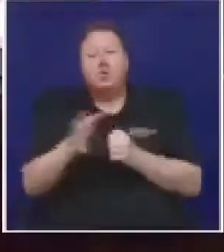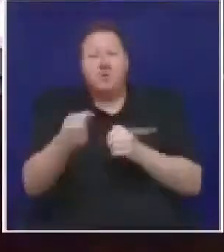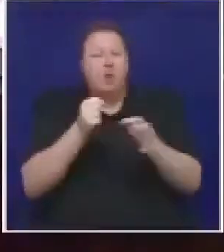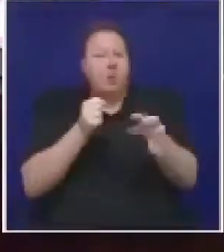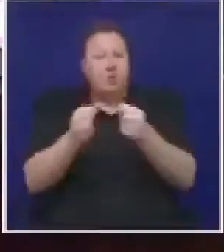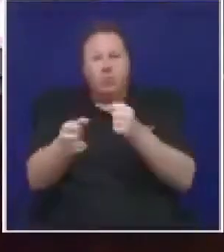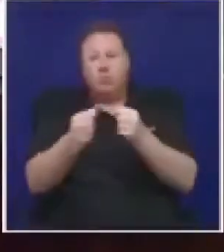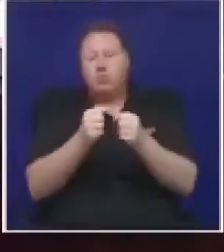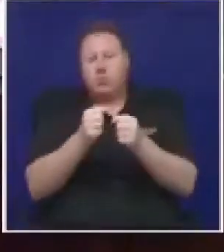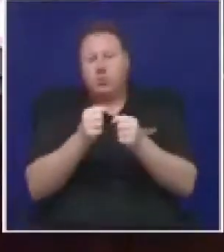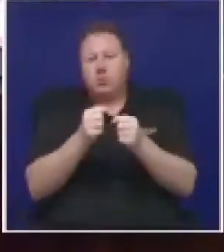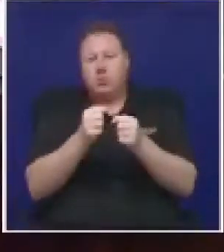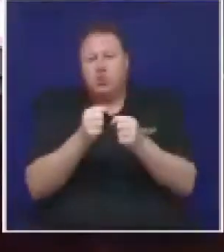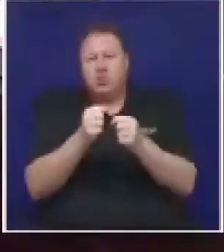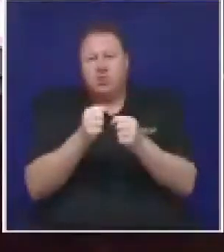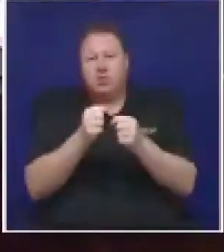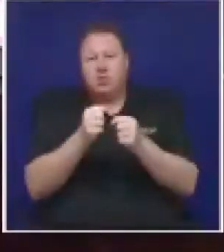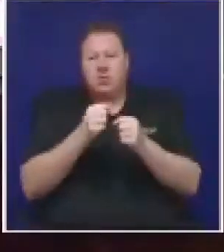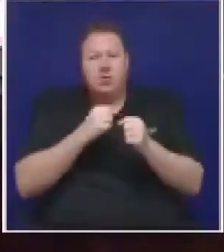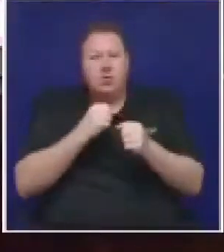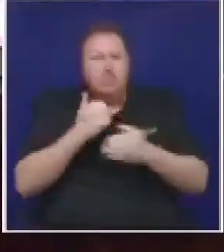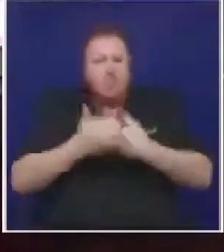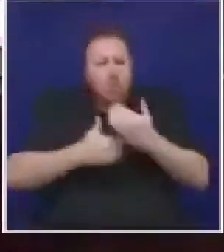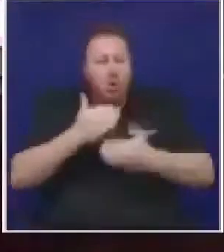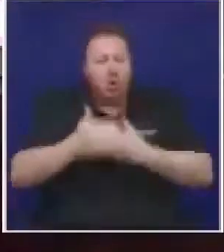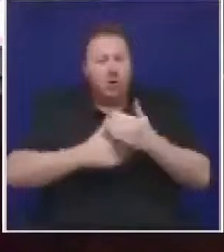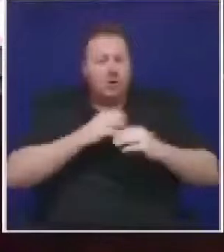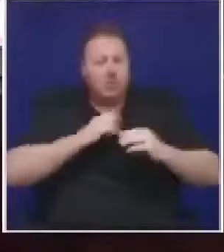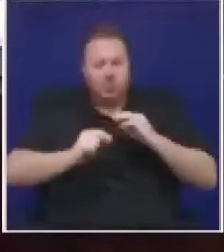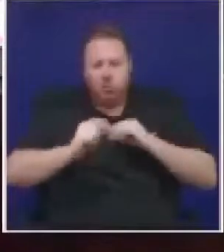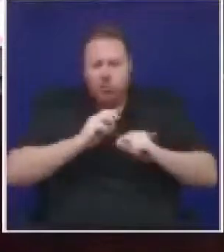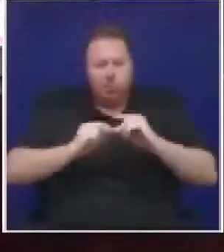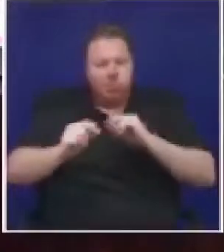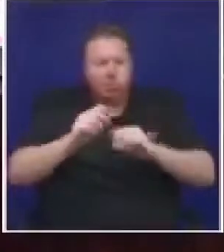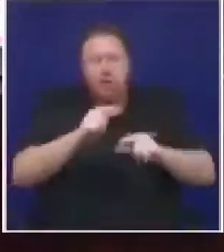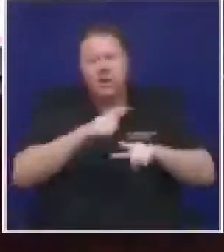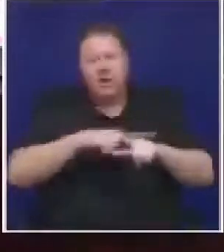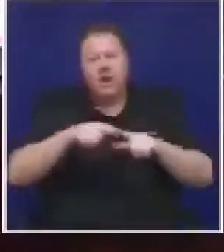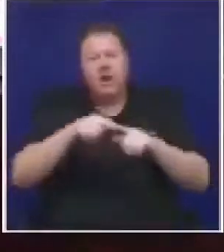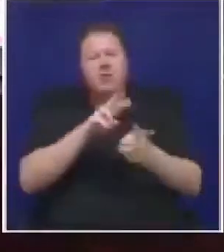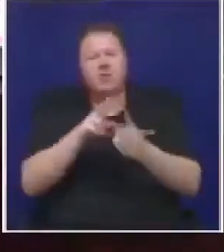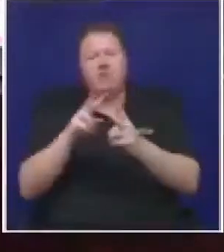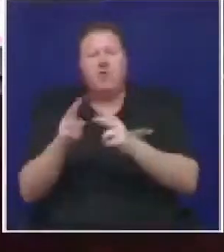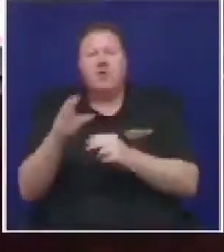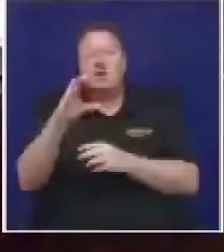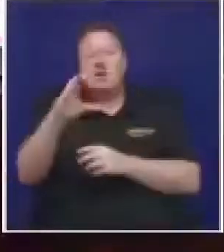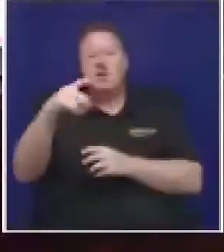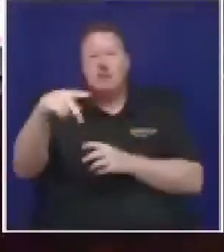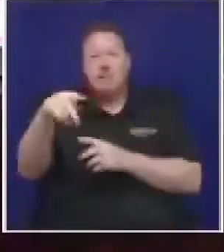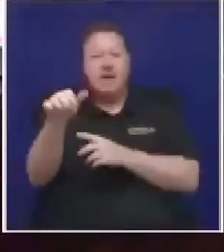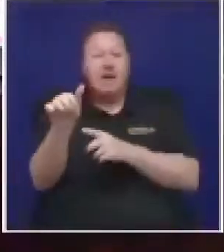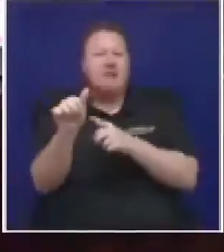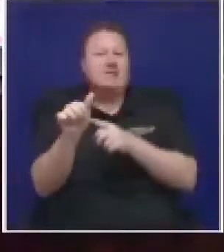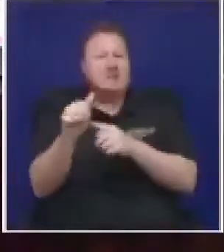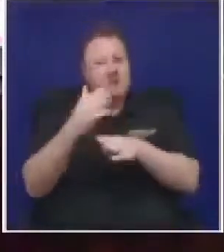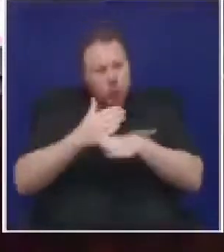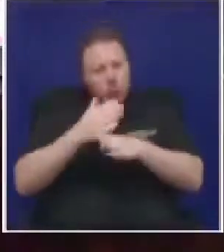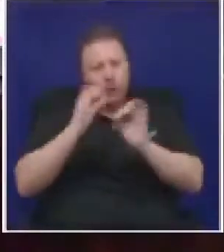where we're making faster progress with land reform is where the CPAs are working